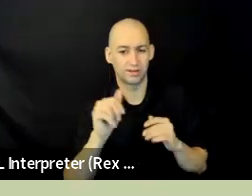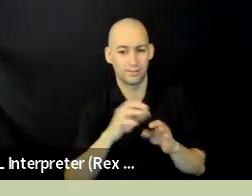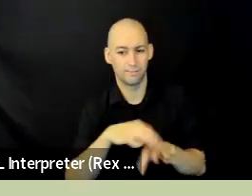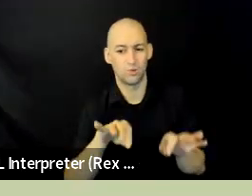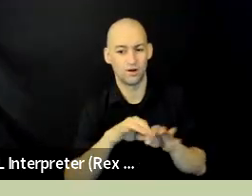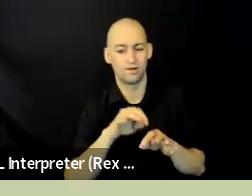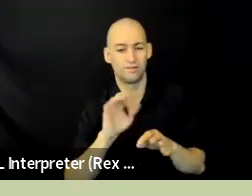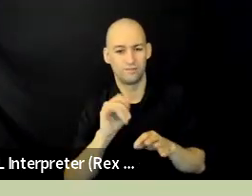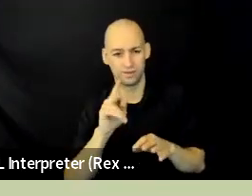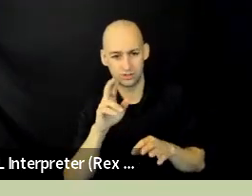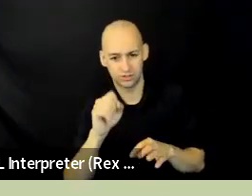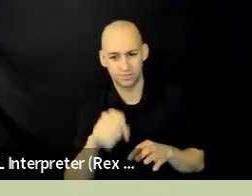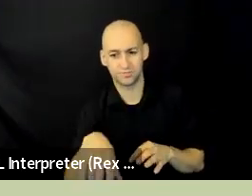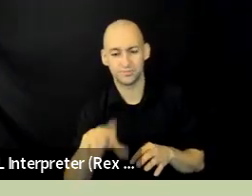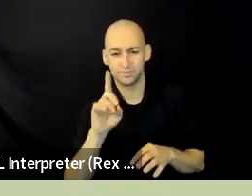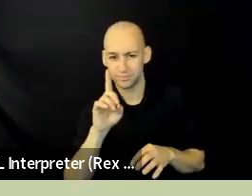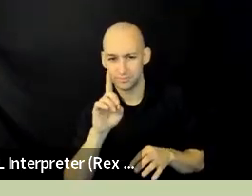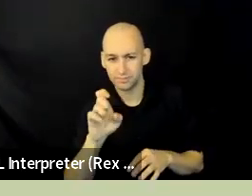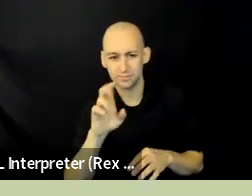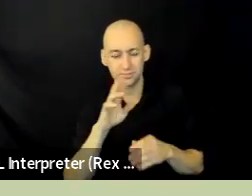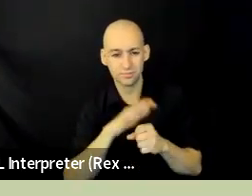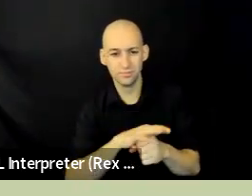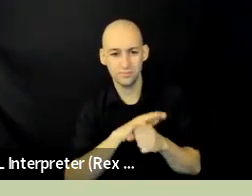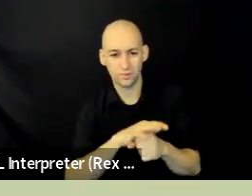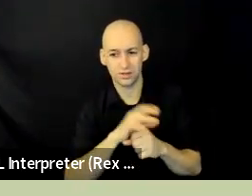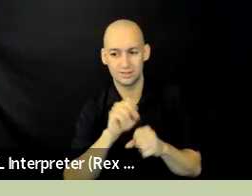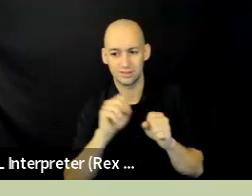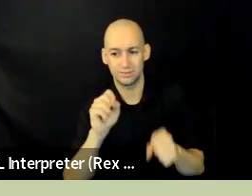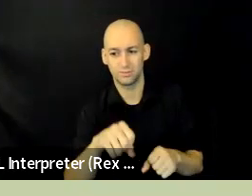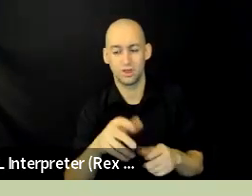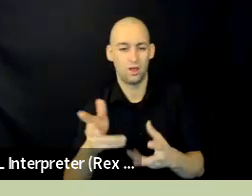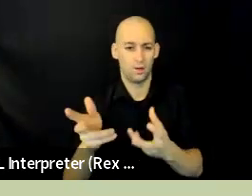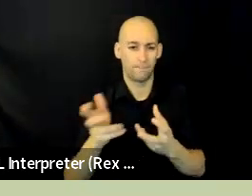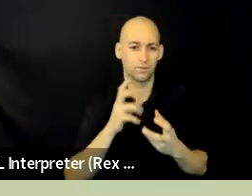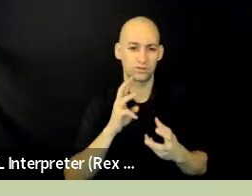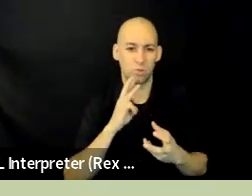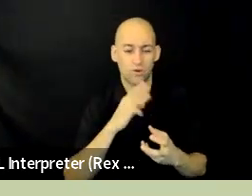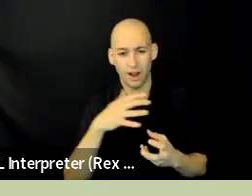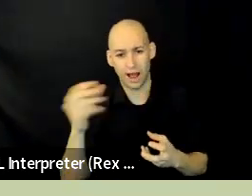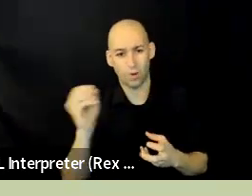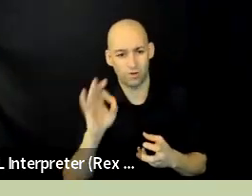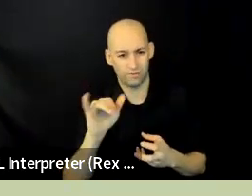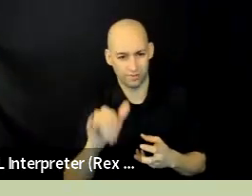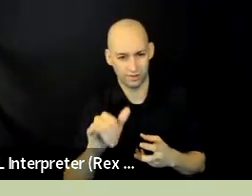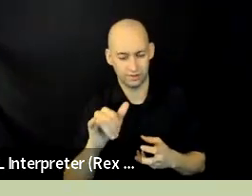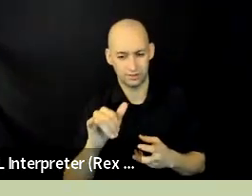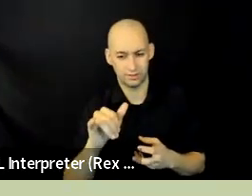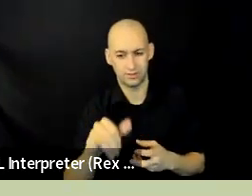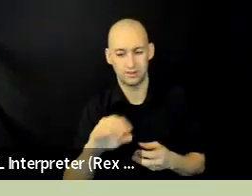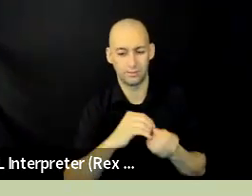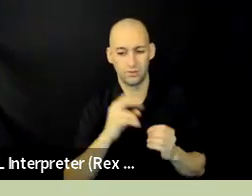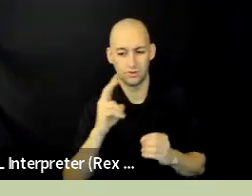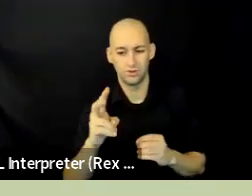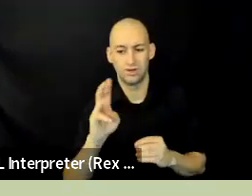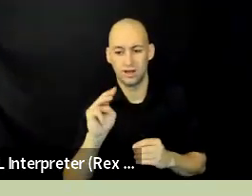depressurization system. It's a dewatering system, pulls water out of the landslide with the goal of slowing or stopping the deep-seated movement. Two, minor